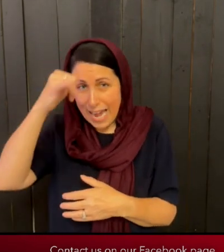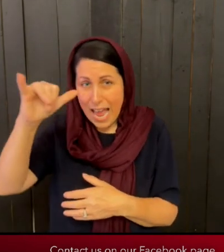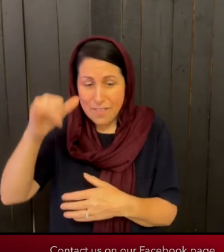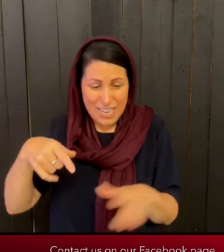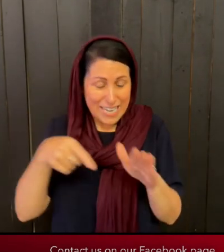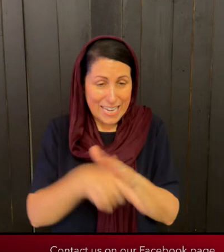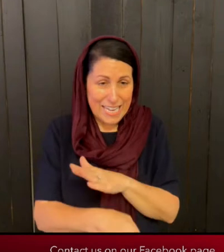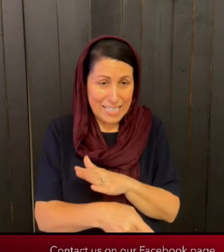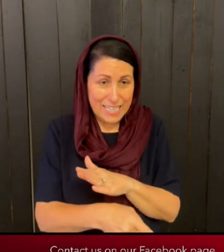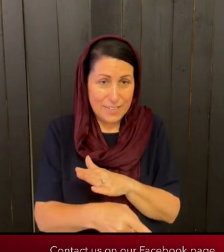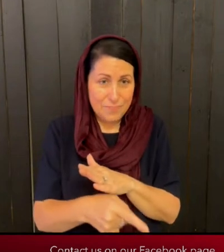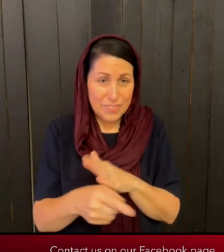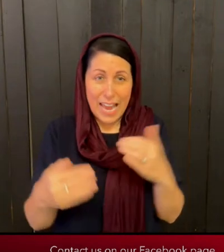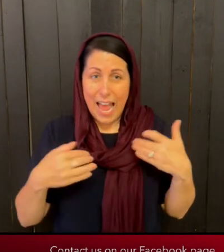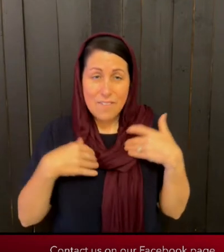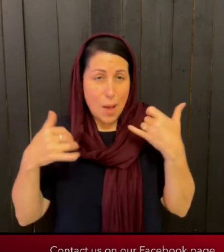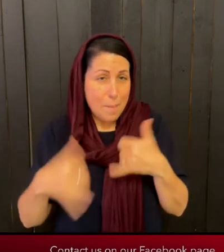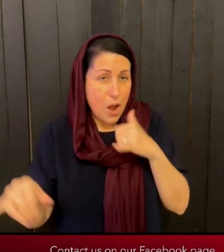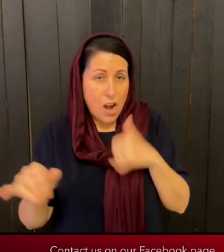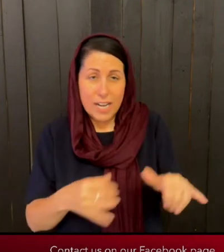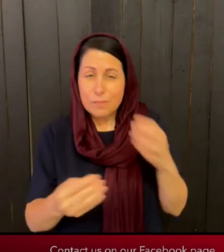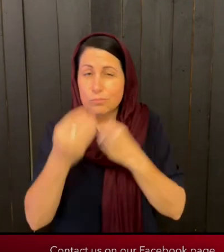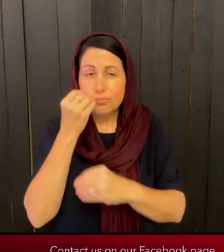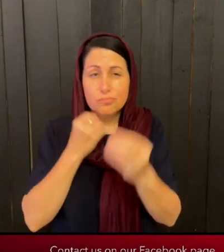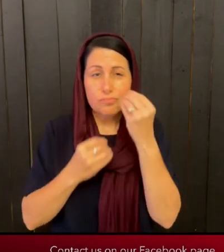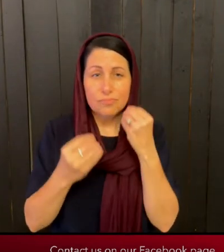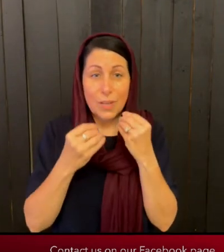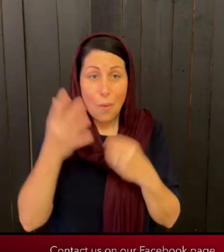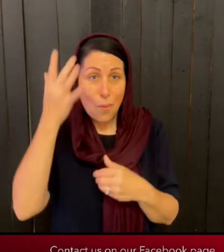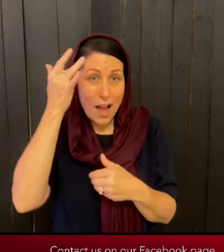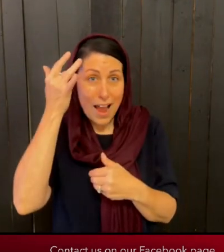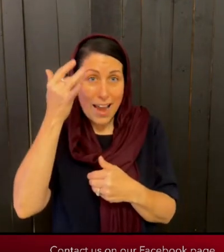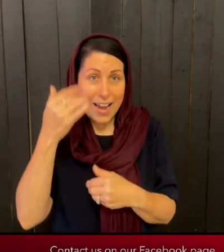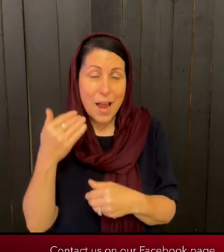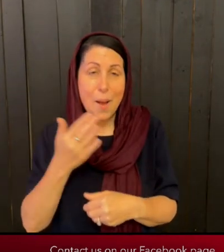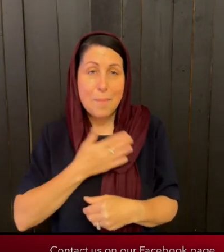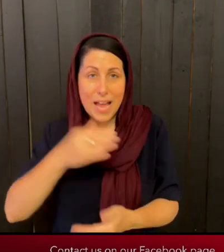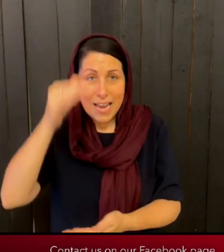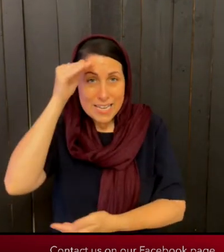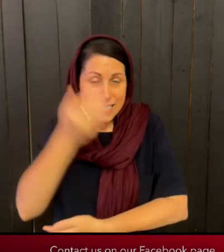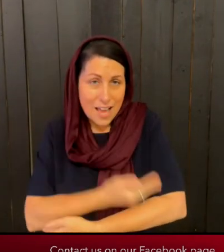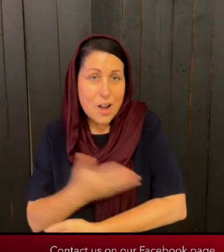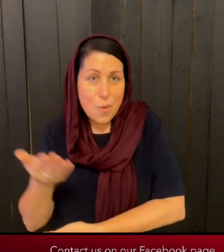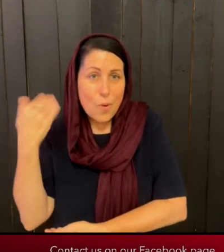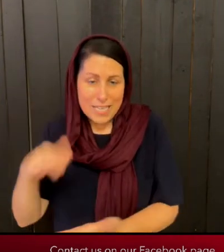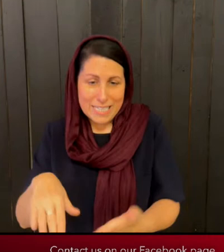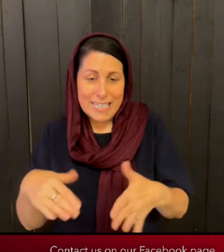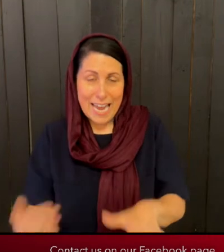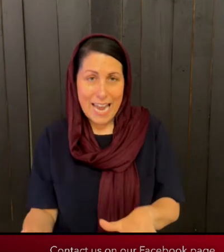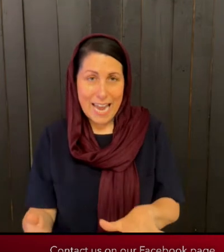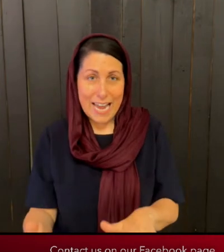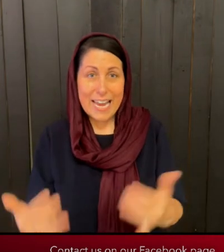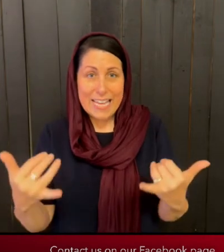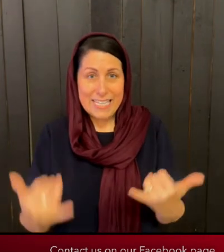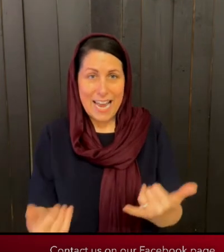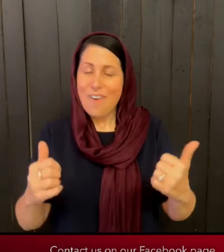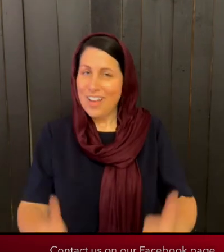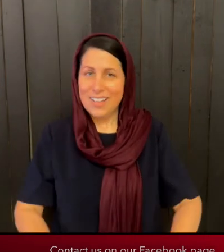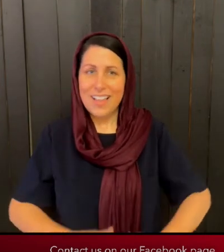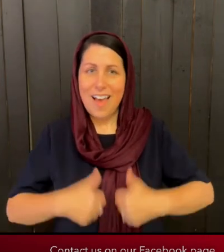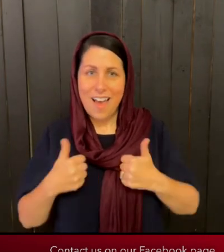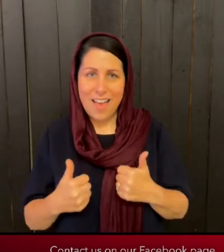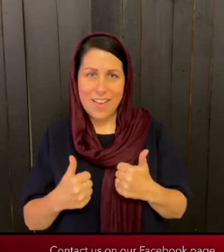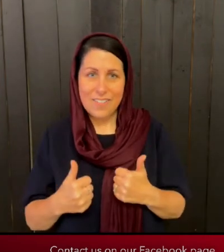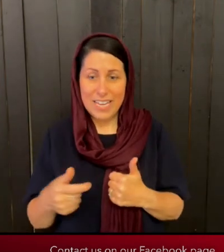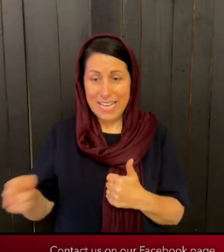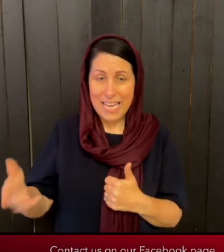was dead and has come to life again. He was lost and has been found.' And they began to celebrate." And I know that story